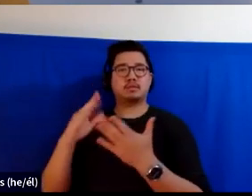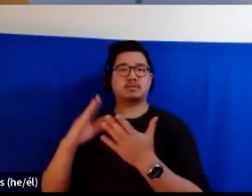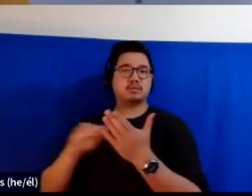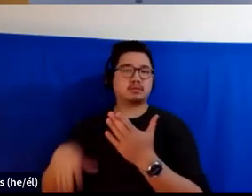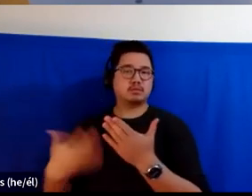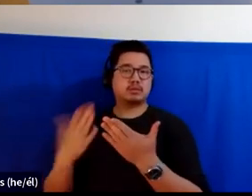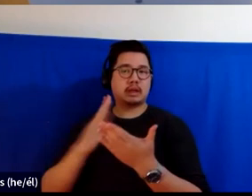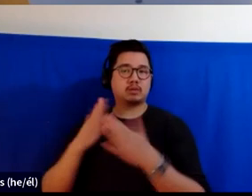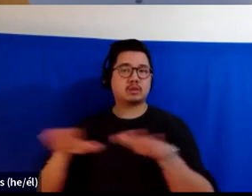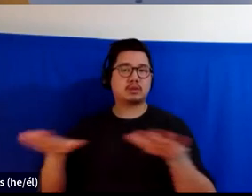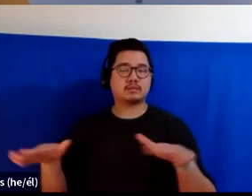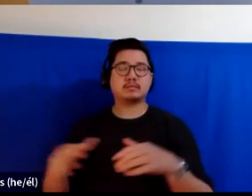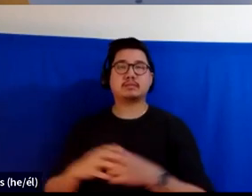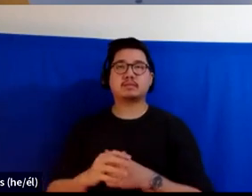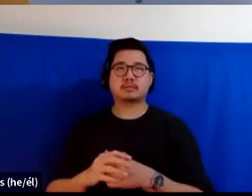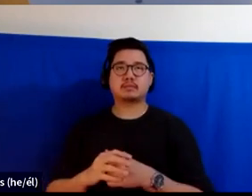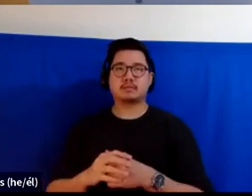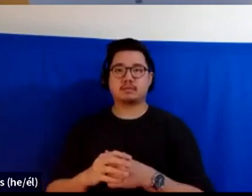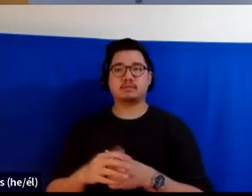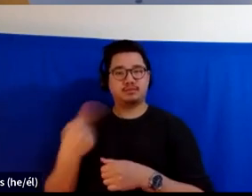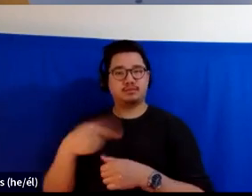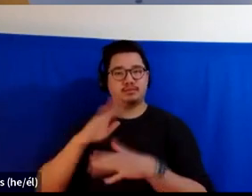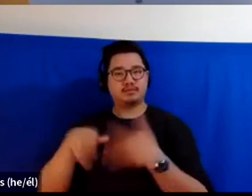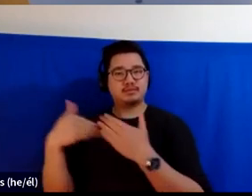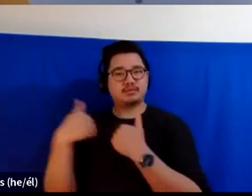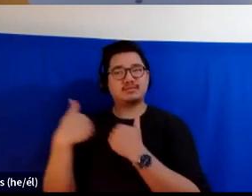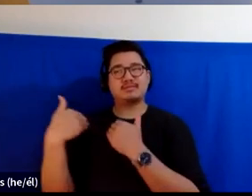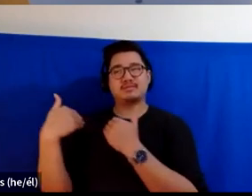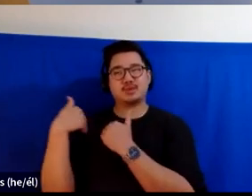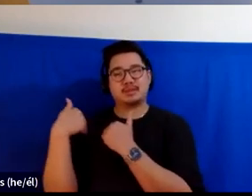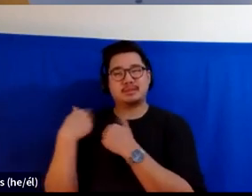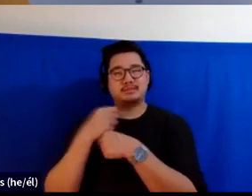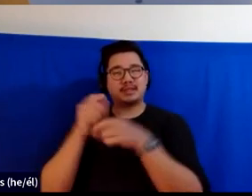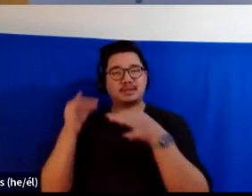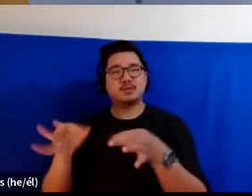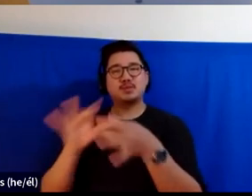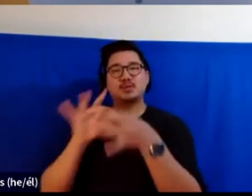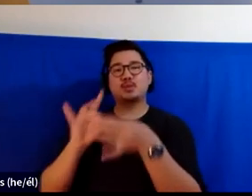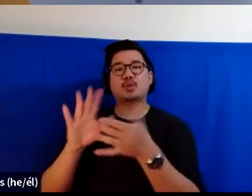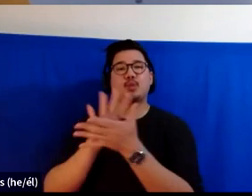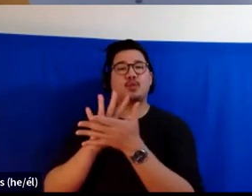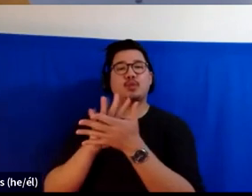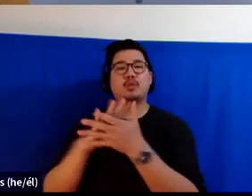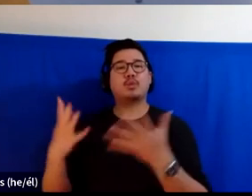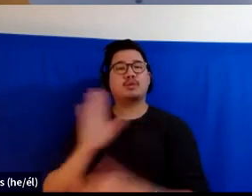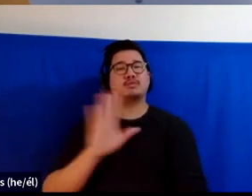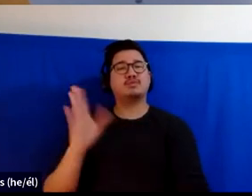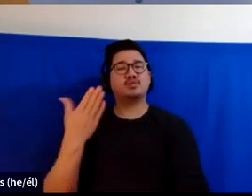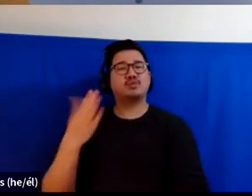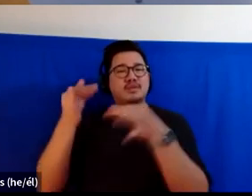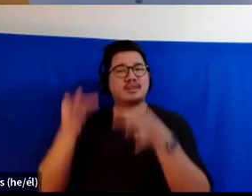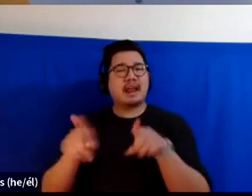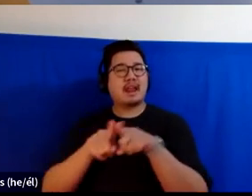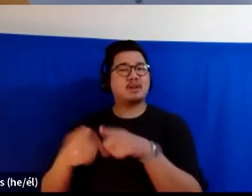to know since you have responsibilities of making decisions about the school what is your position as a school community